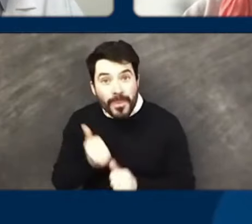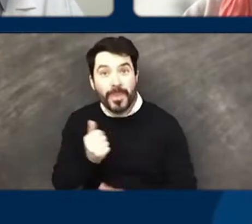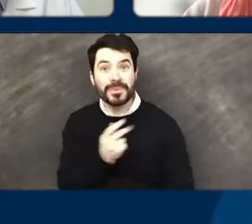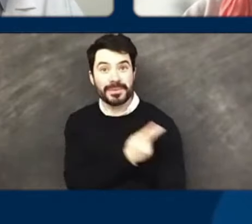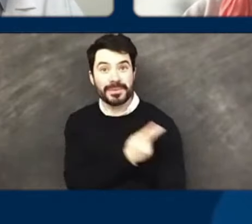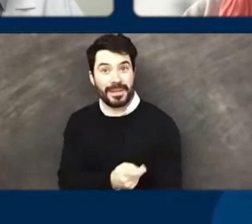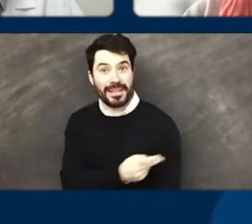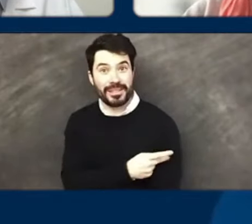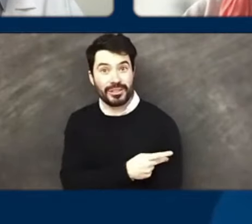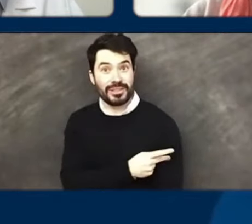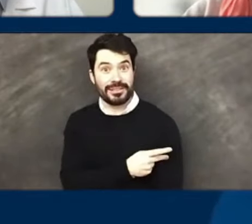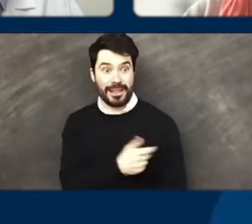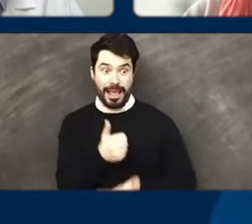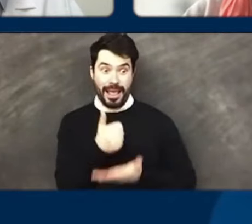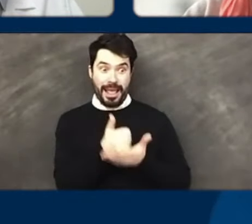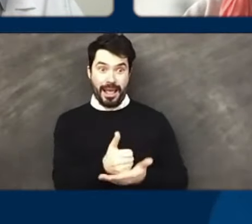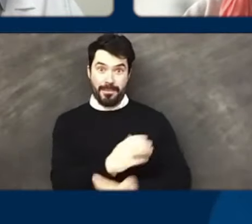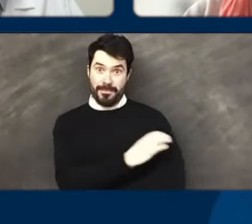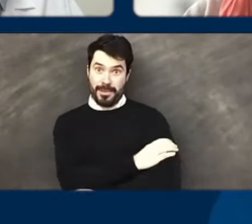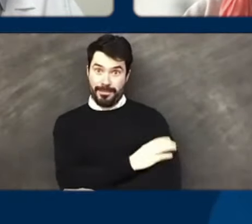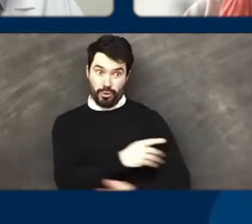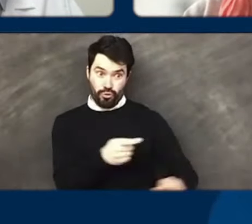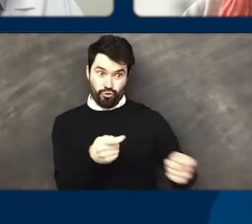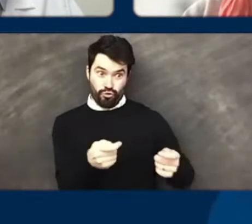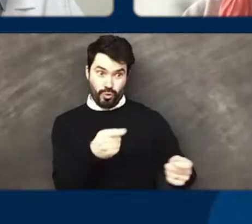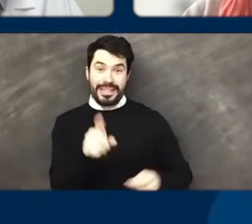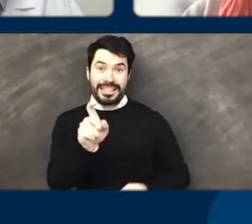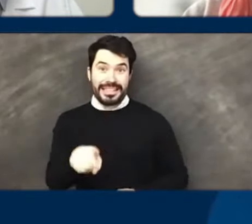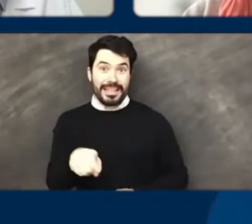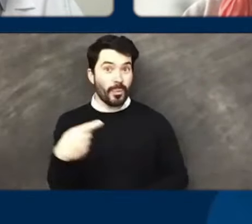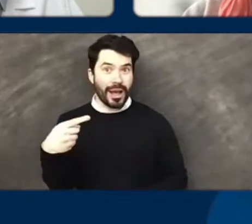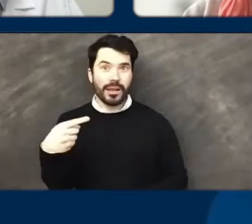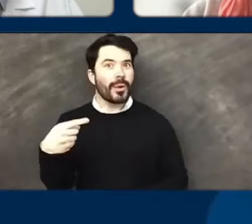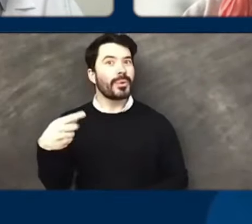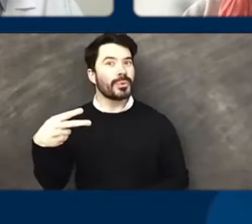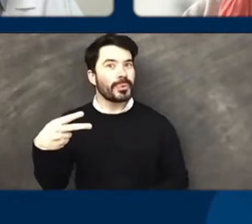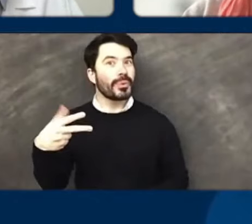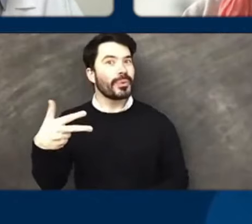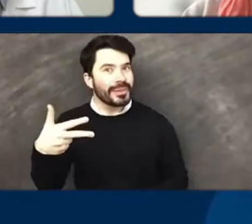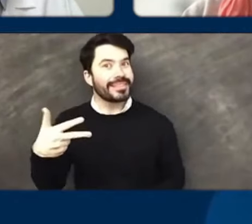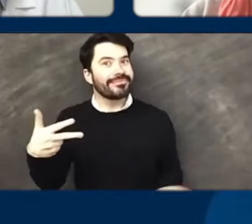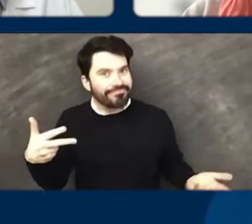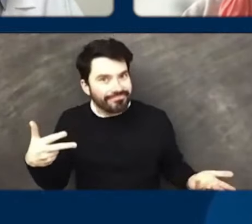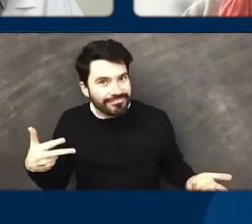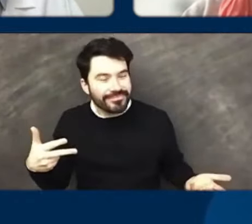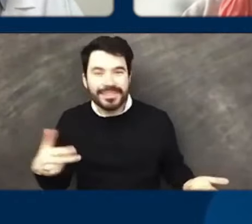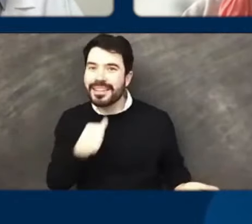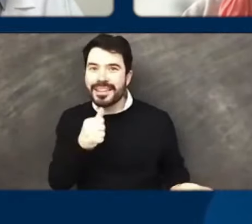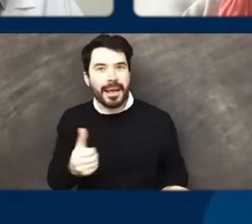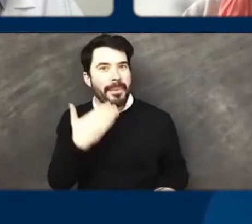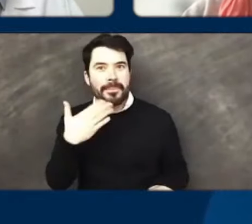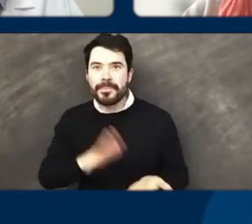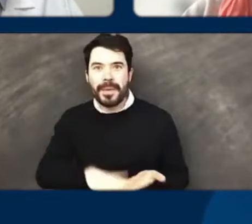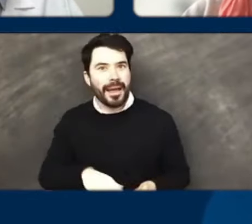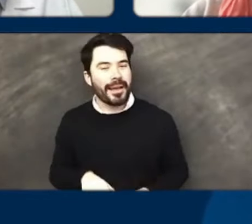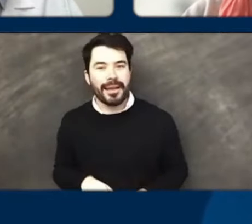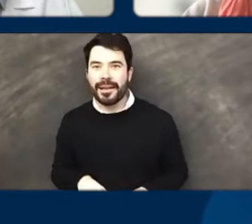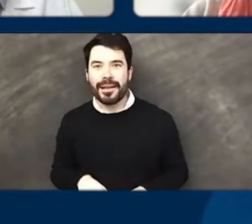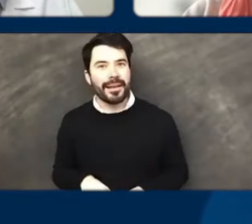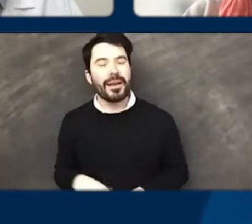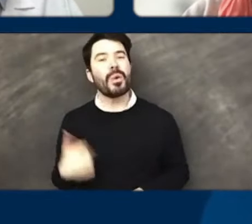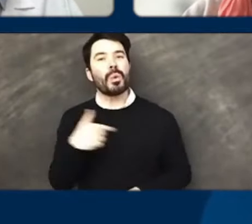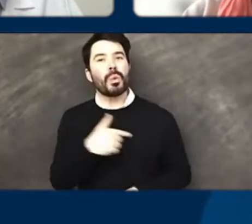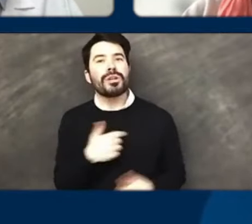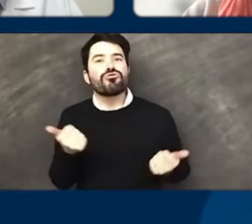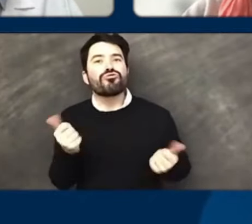than one medication to control it properly. So that's not a bad thing. We can try to make it as convenient as possible